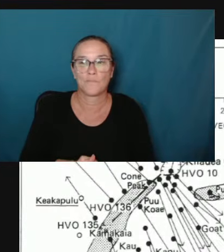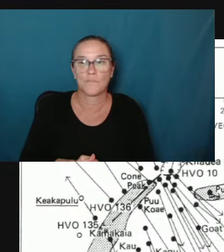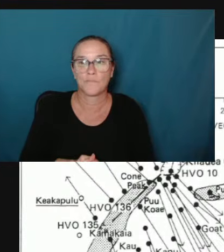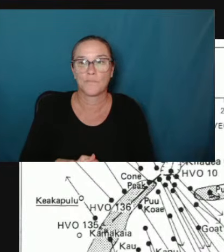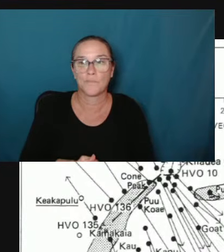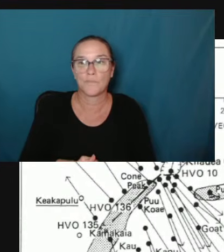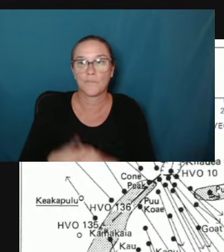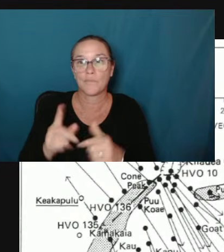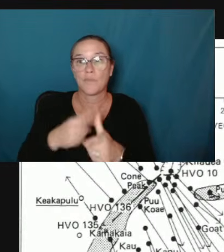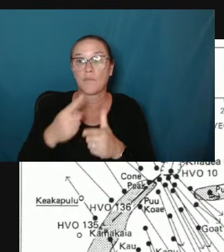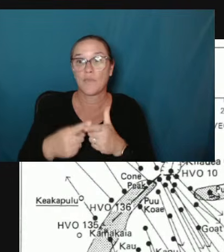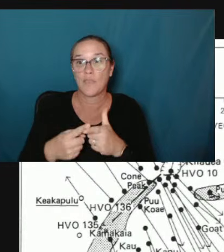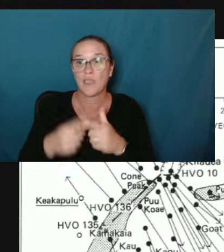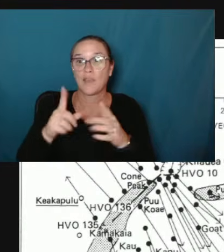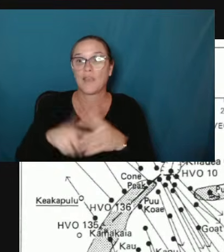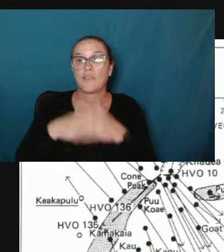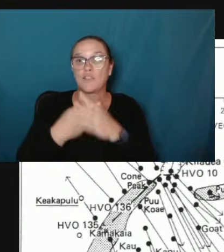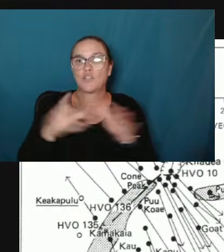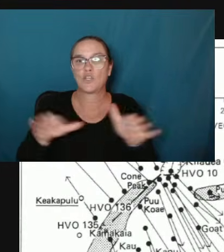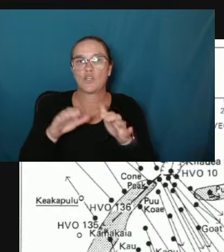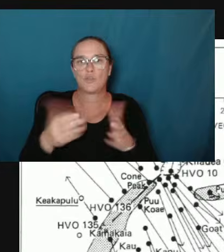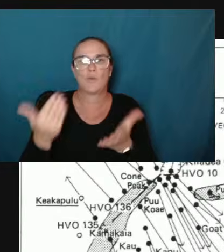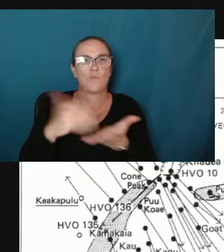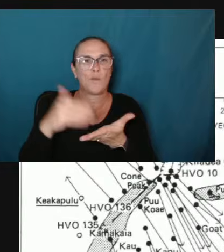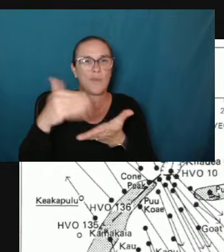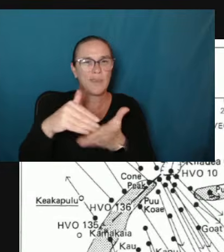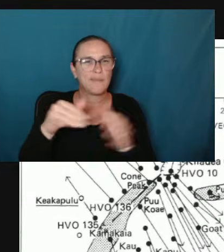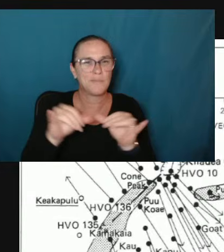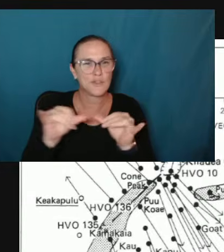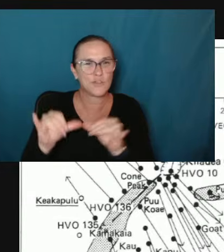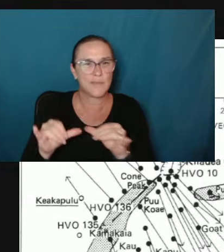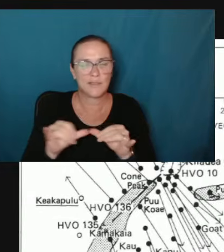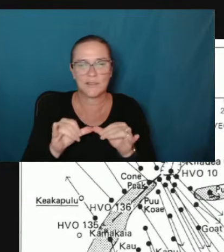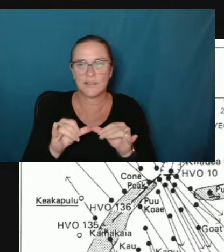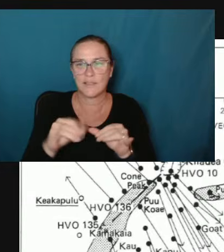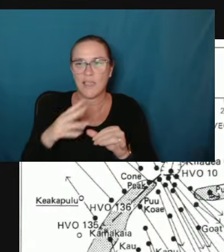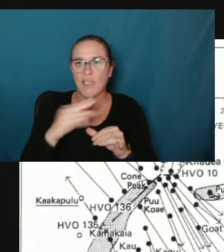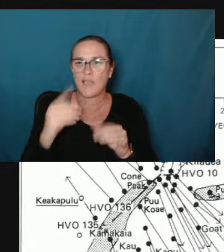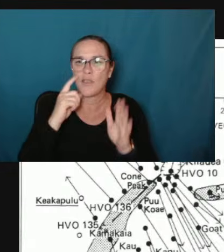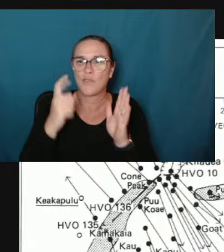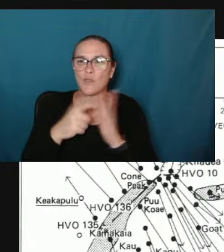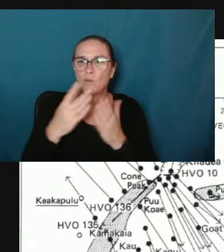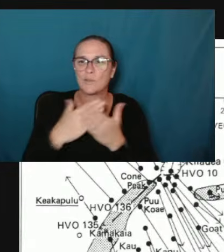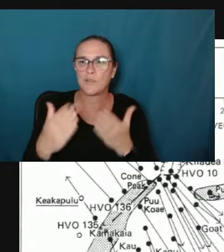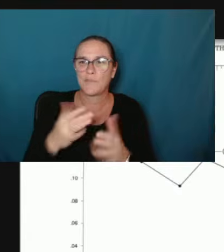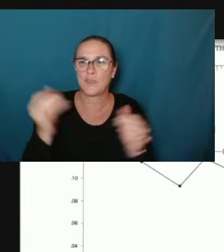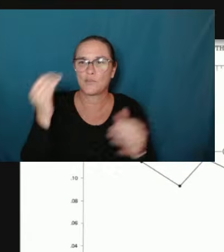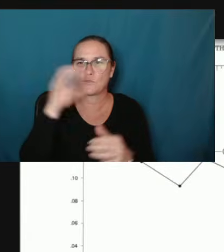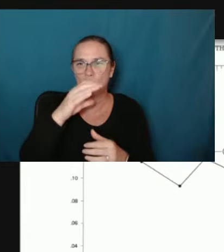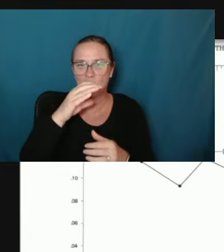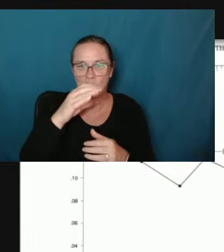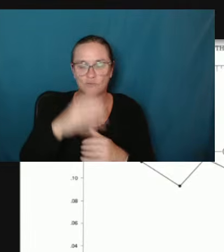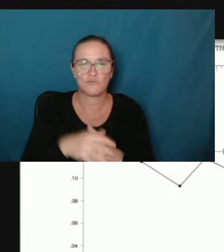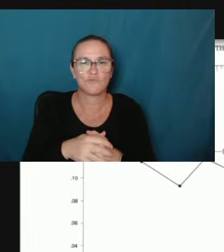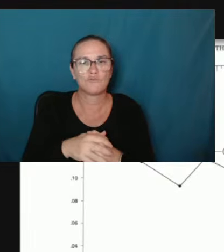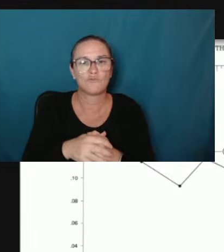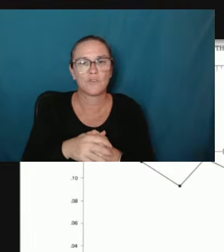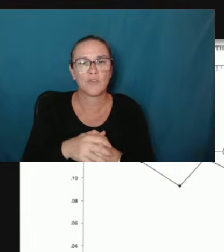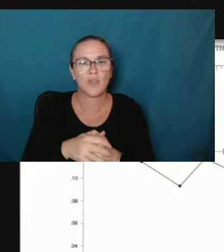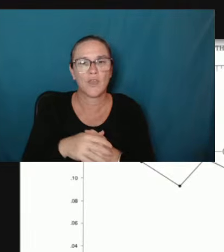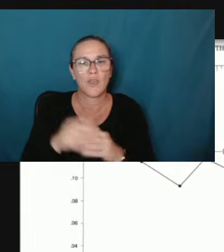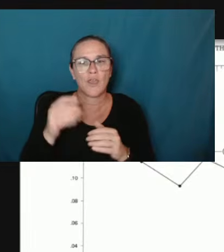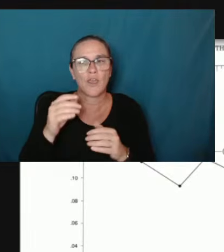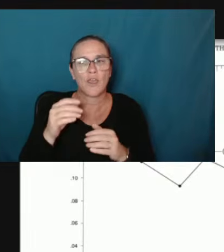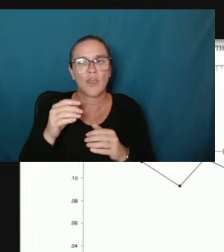But then they started doing repeated measurements, and they noticed something strange. They actually started noticing that the shoreline